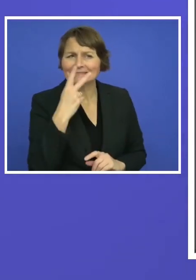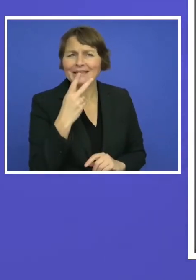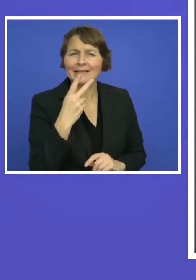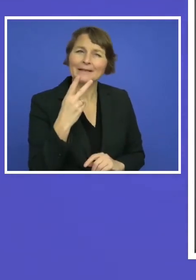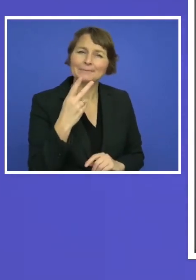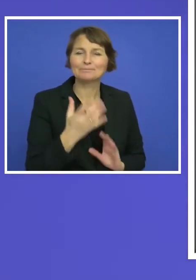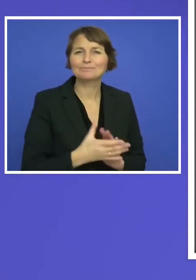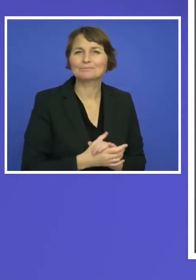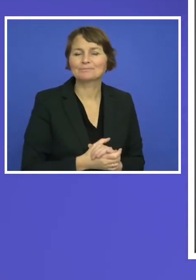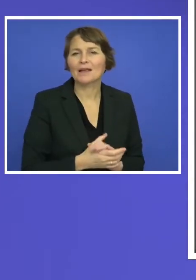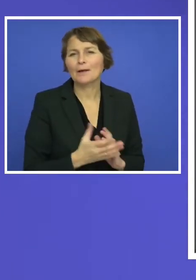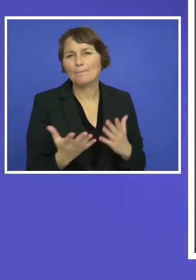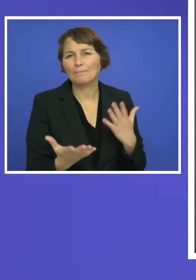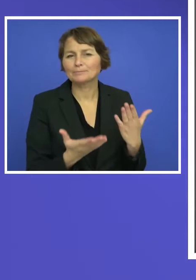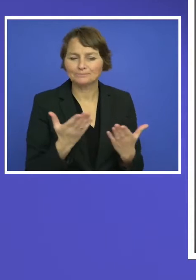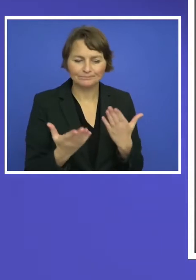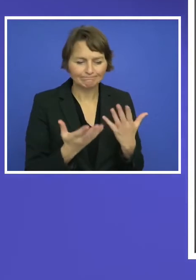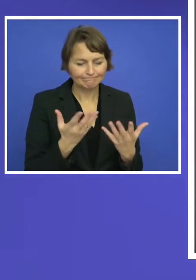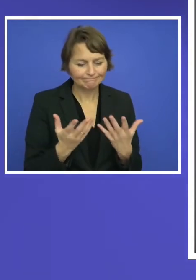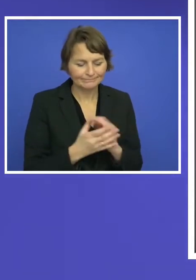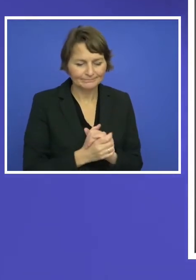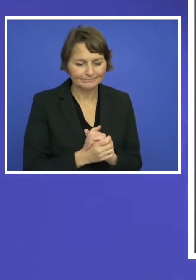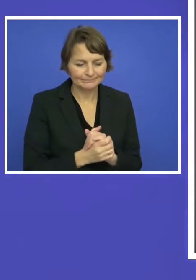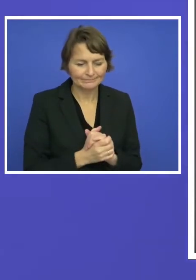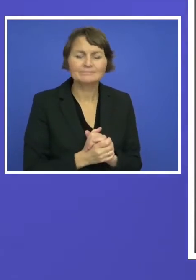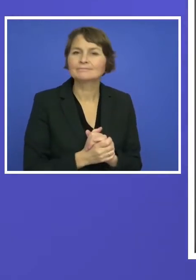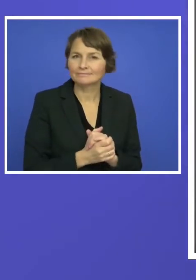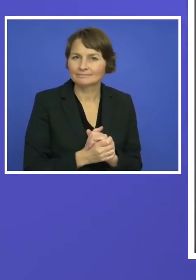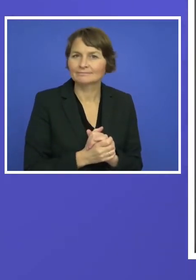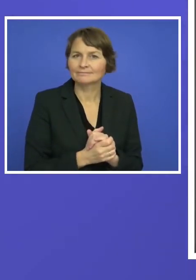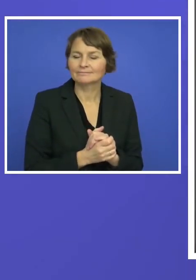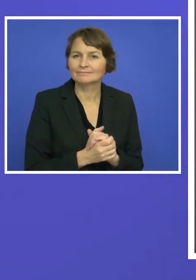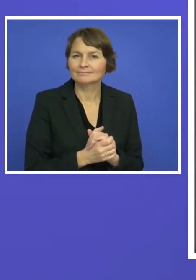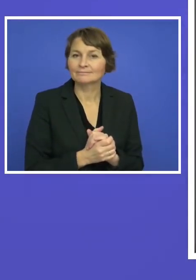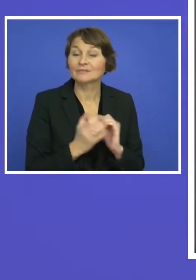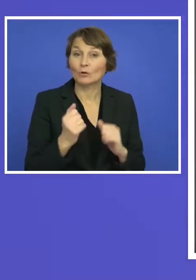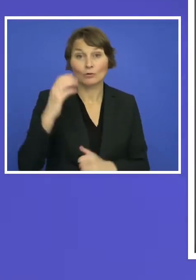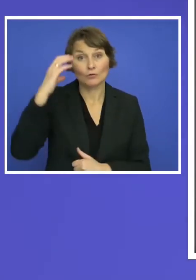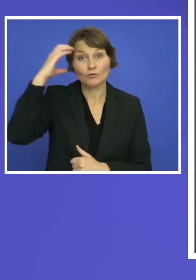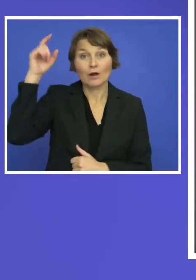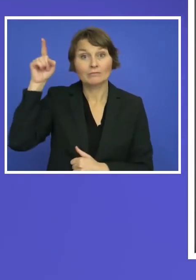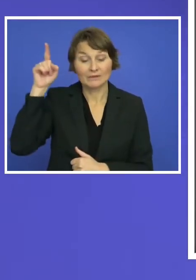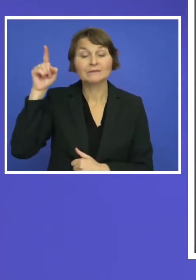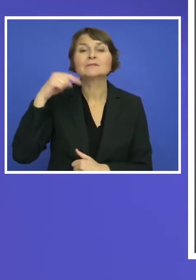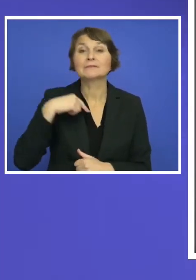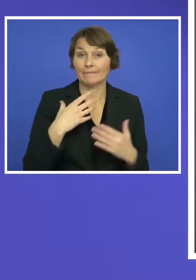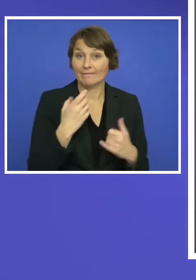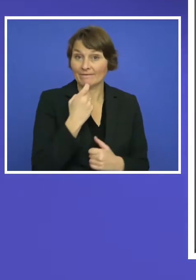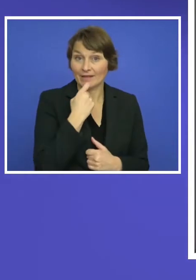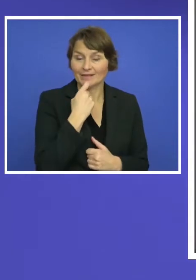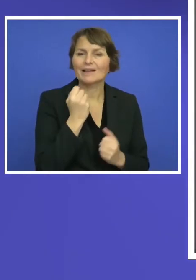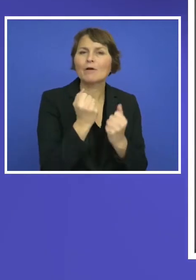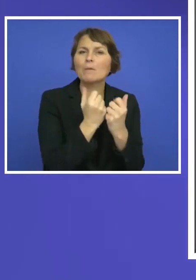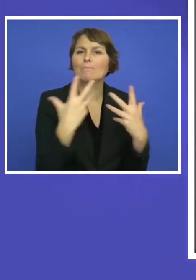we have multi-party government, and all the 5 parties we have in